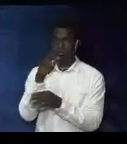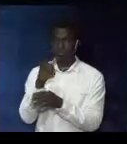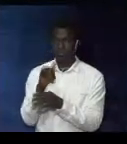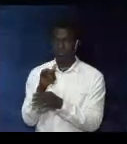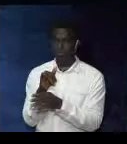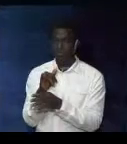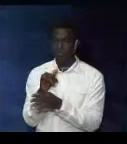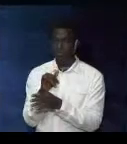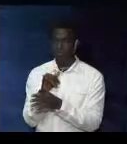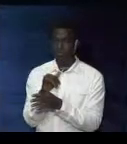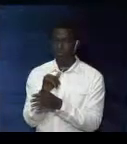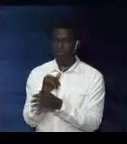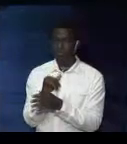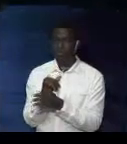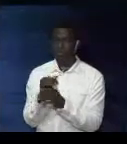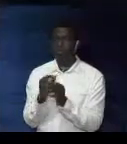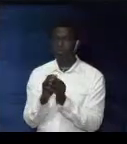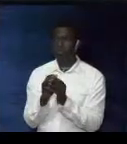out.